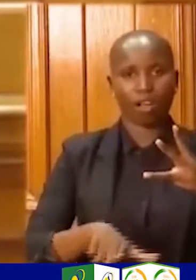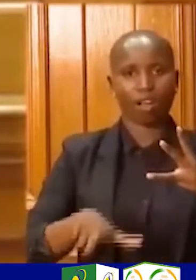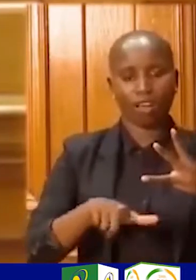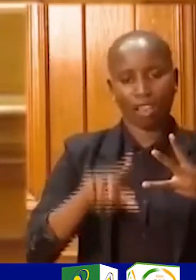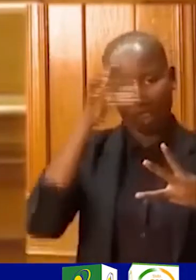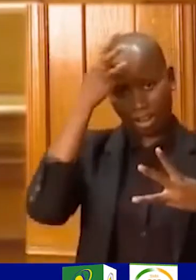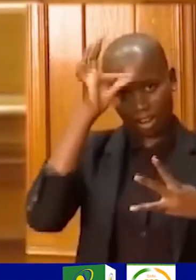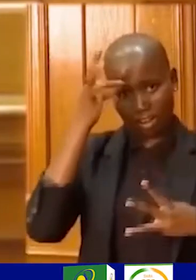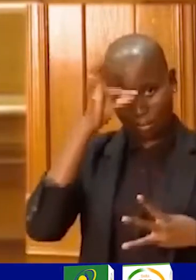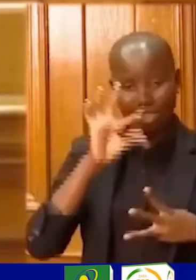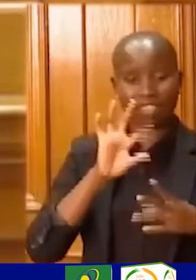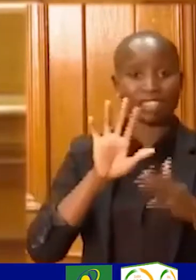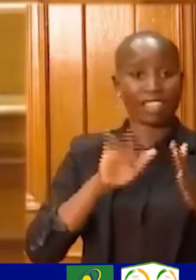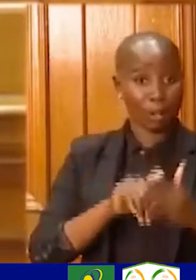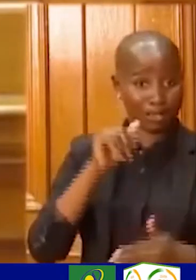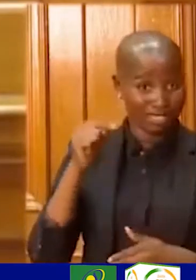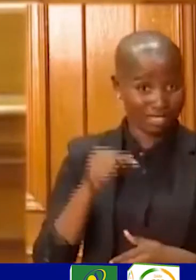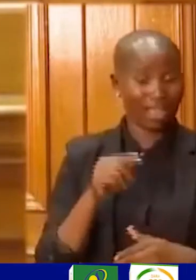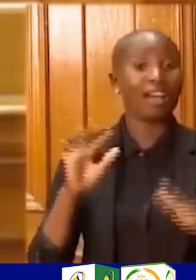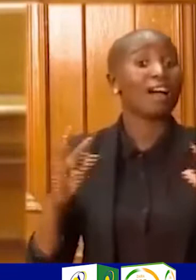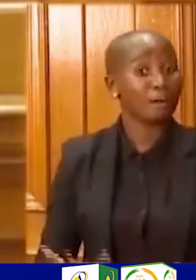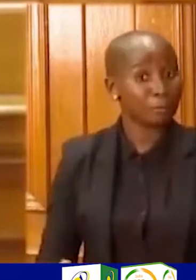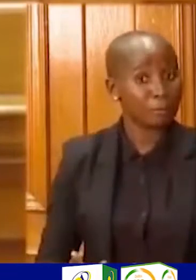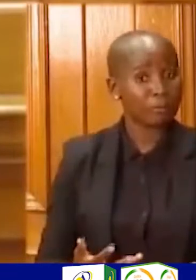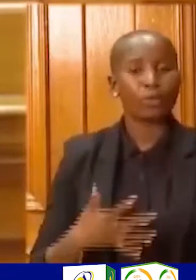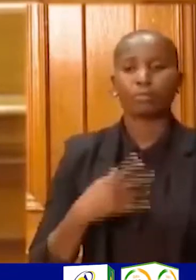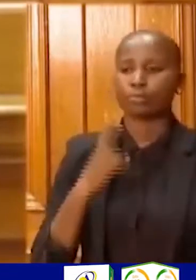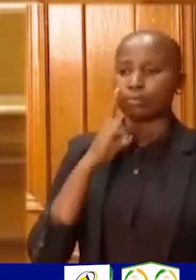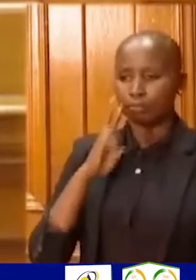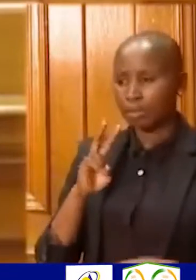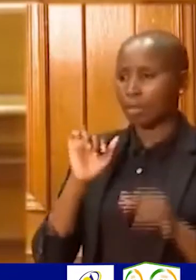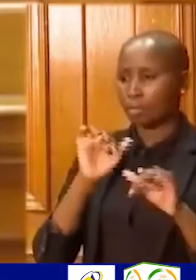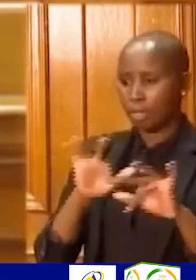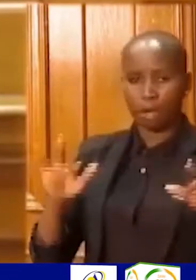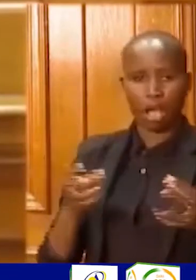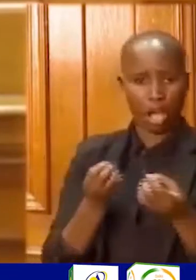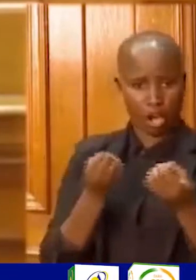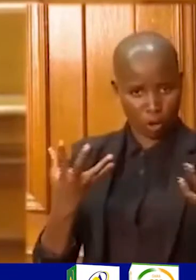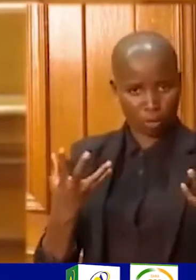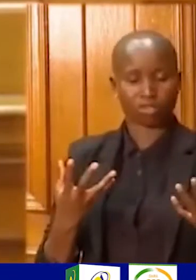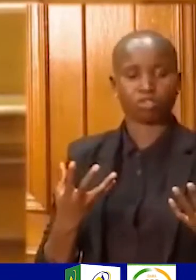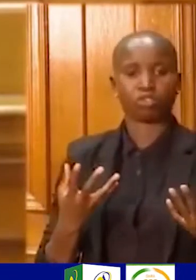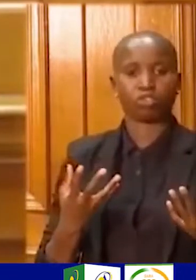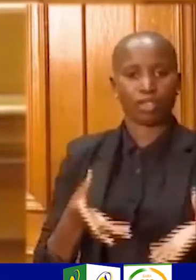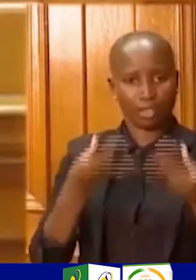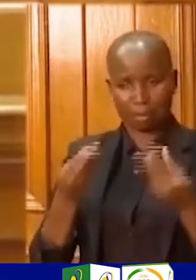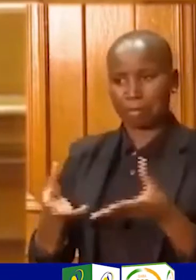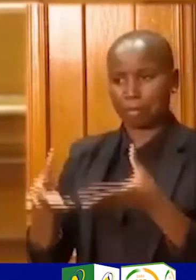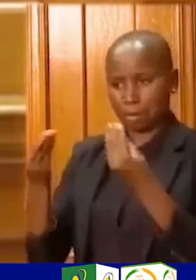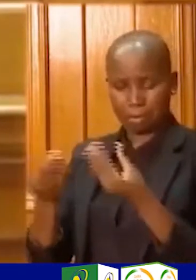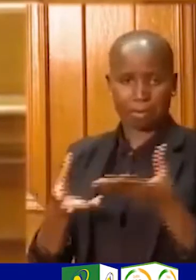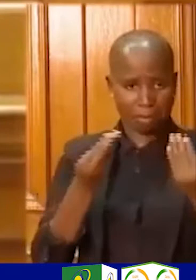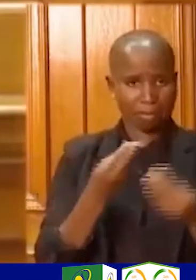government elections in terms of the number of people who have to be reached within a